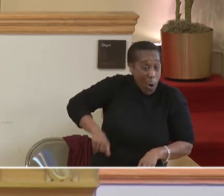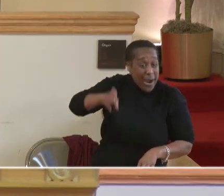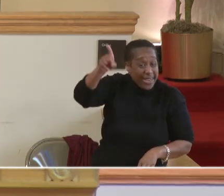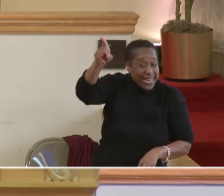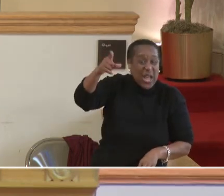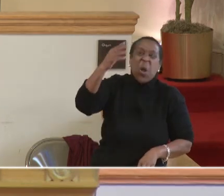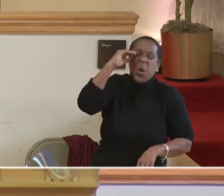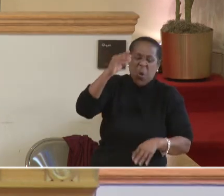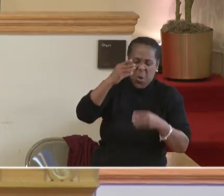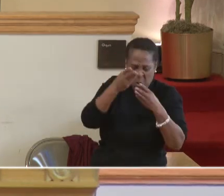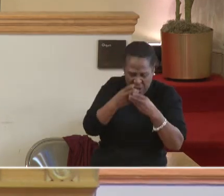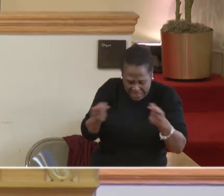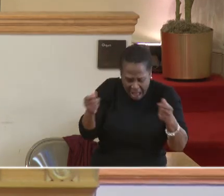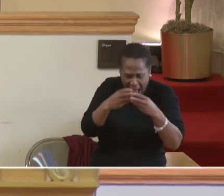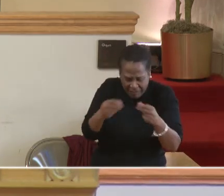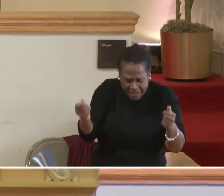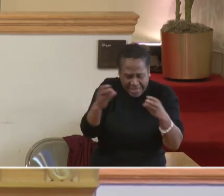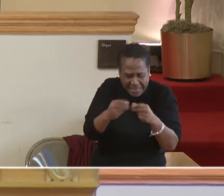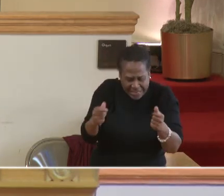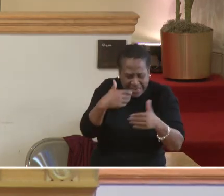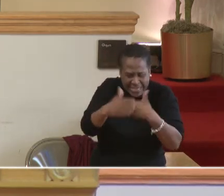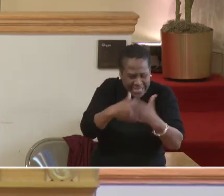you work through it and you work it out,